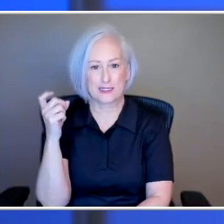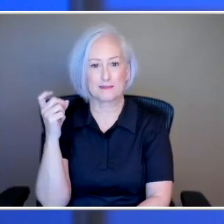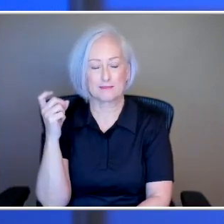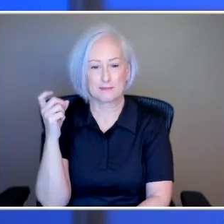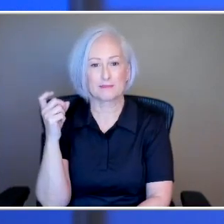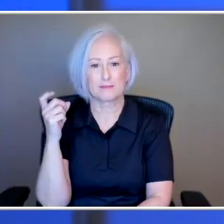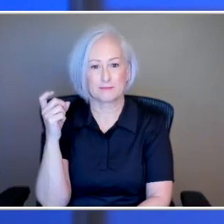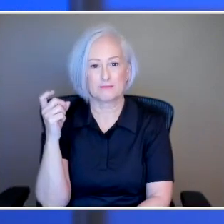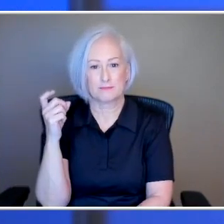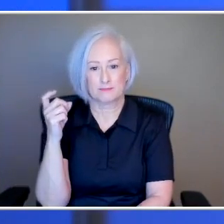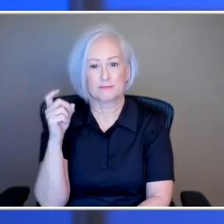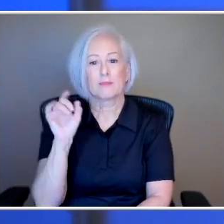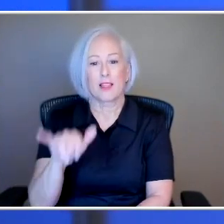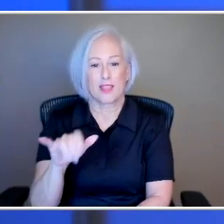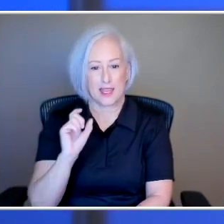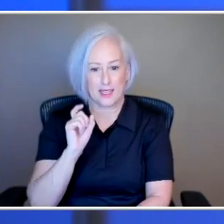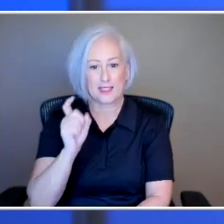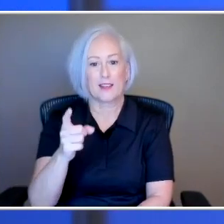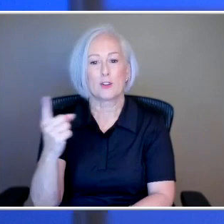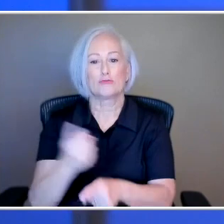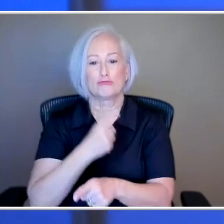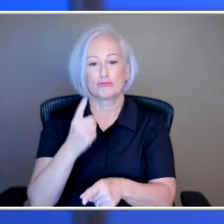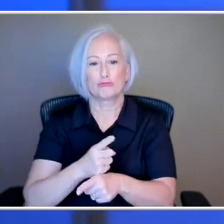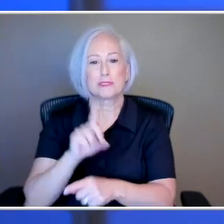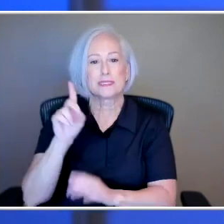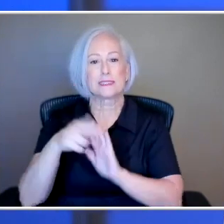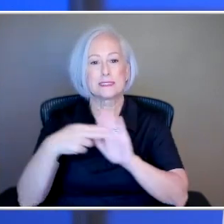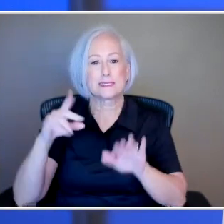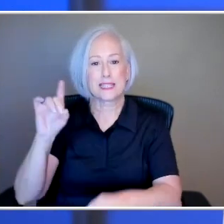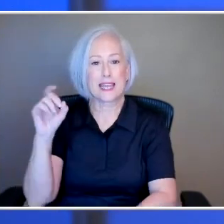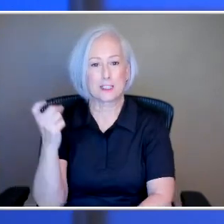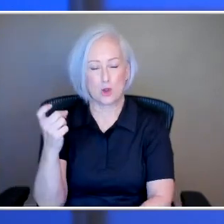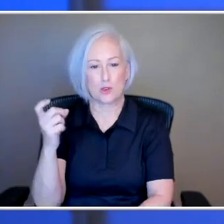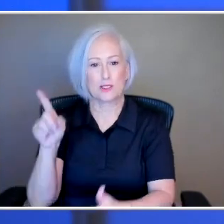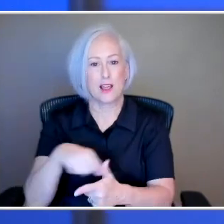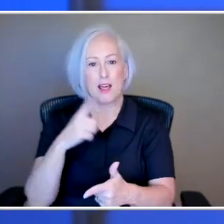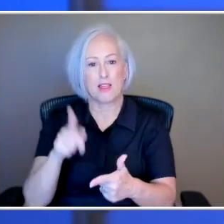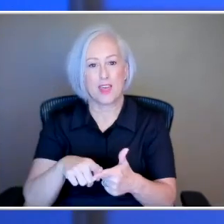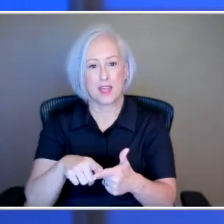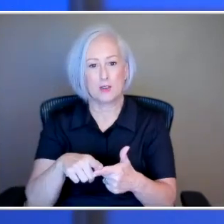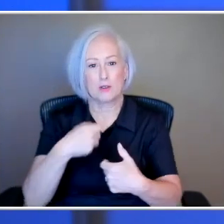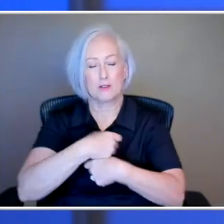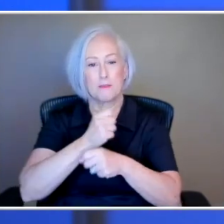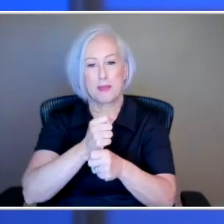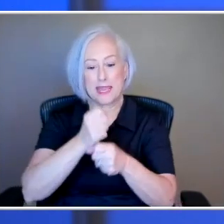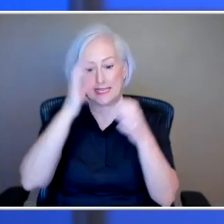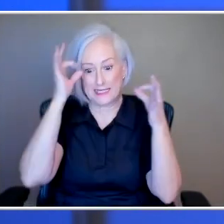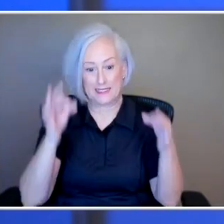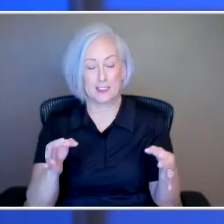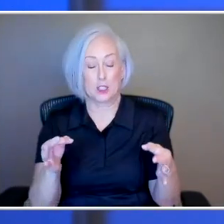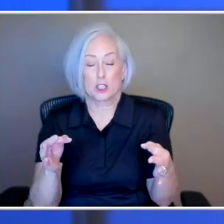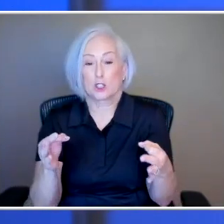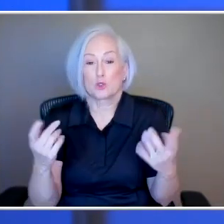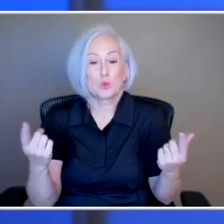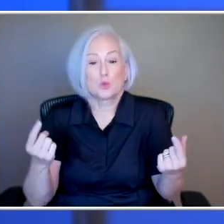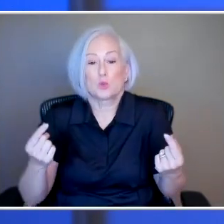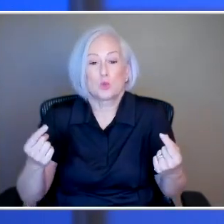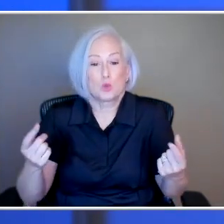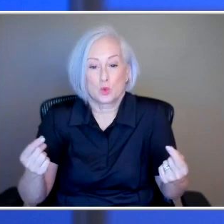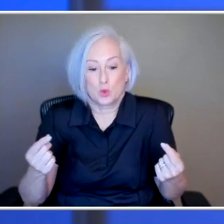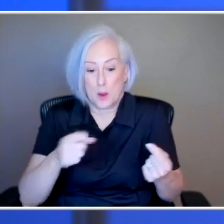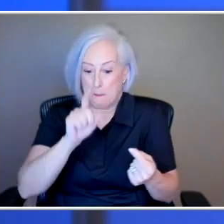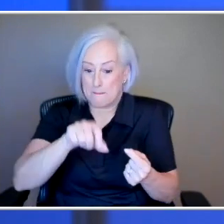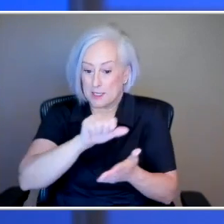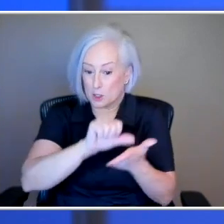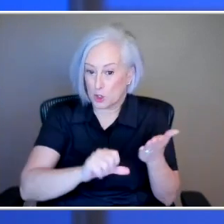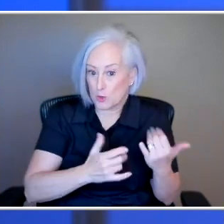that can give you an accurate diagnosis. Then you can make an informed decision on, what route do you want to, is it a route that you need surgery now, a little rest, a